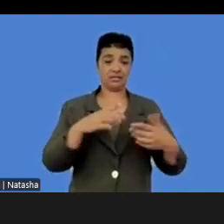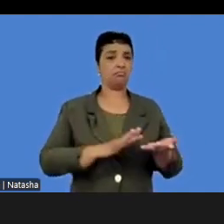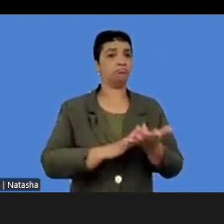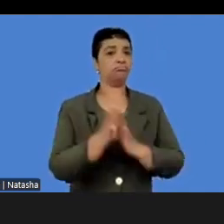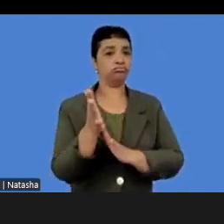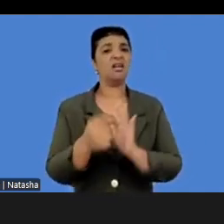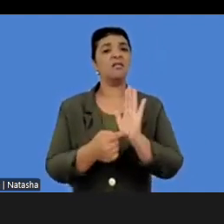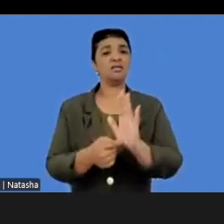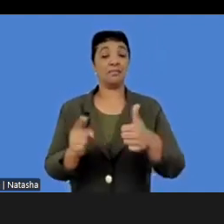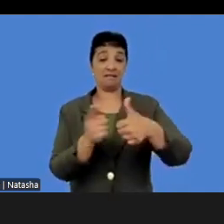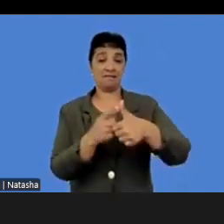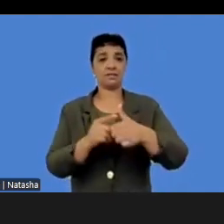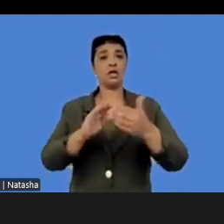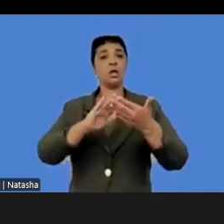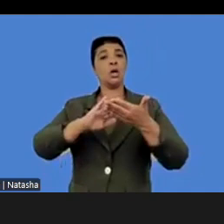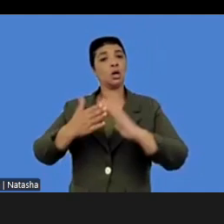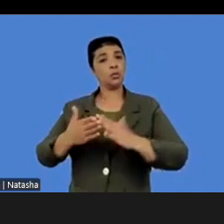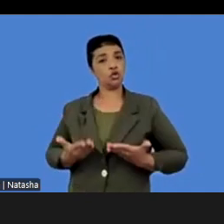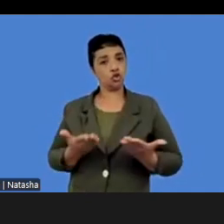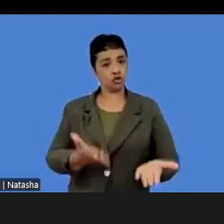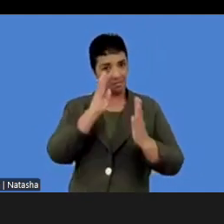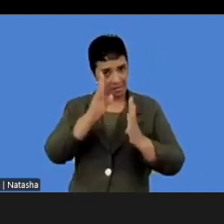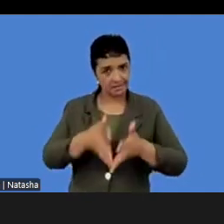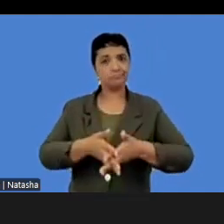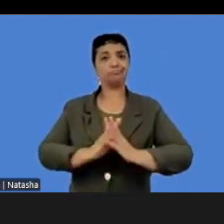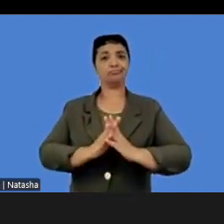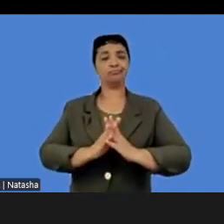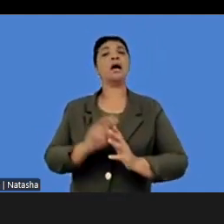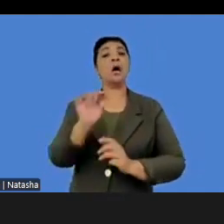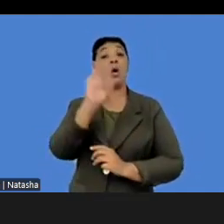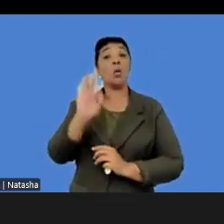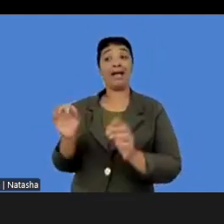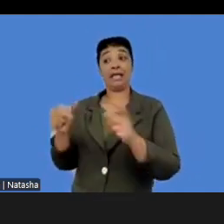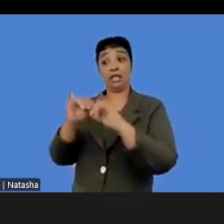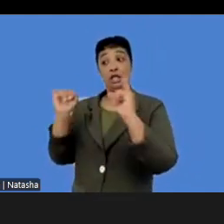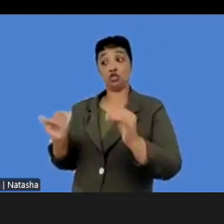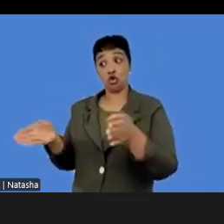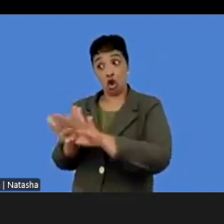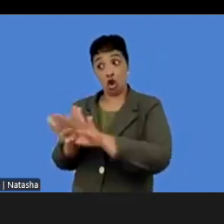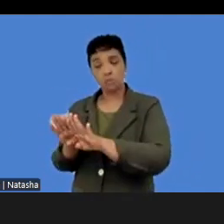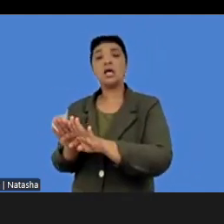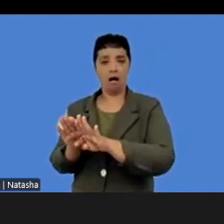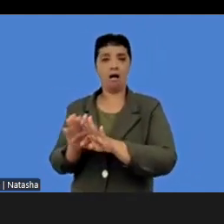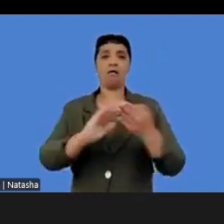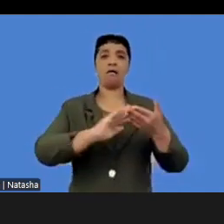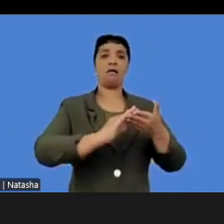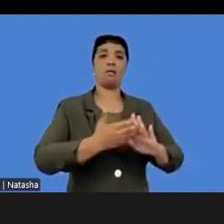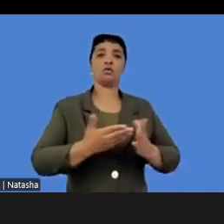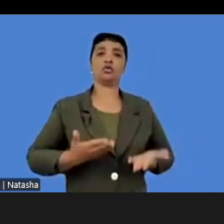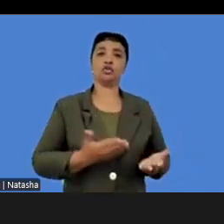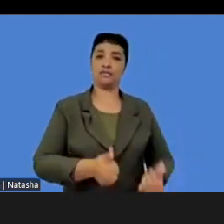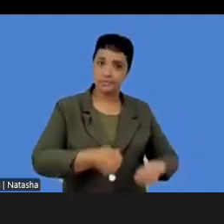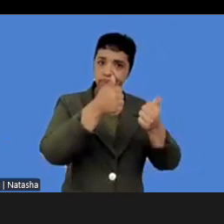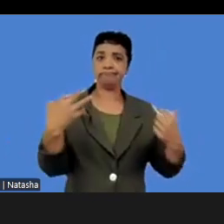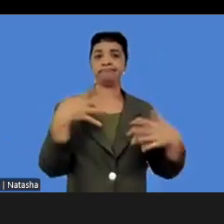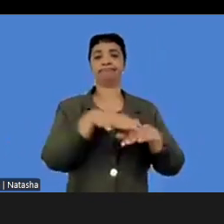community-based services must be in place. For deinstitutionalization to take place, you need solid community-based services, and this